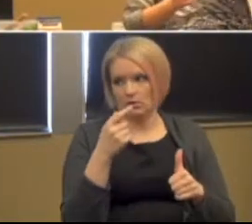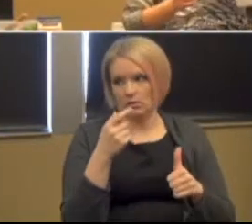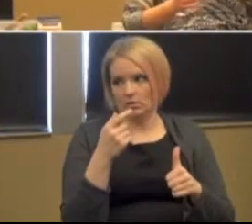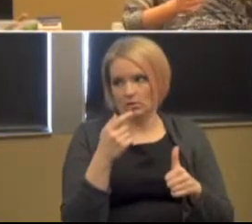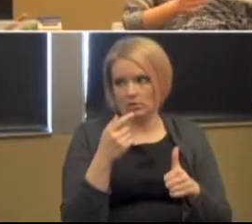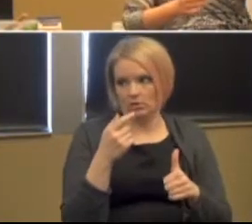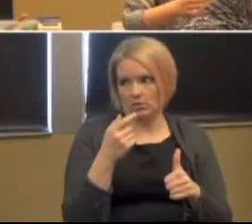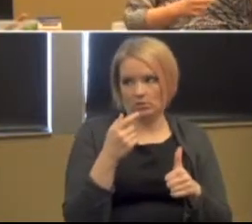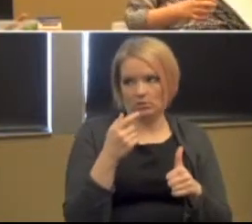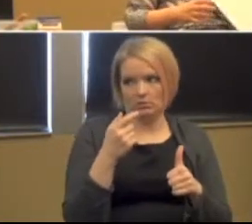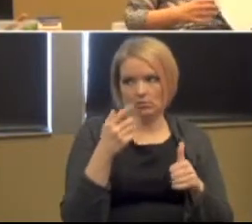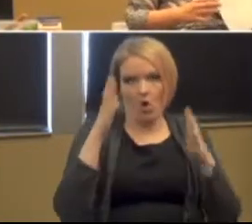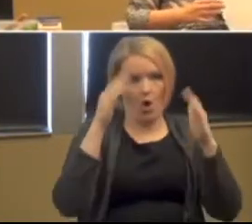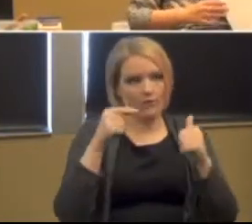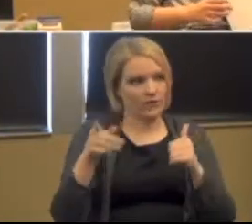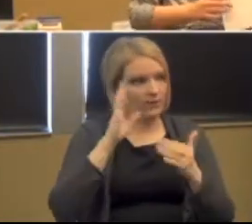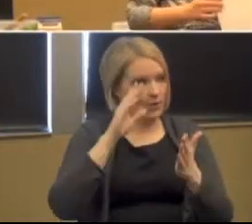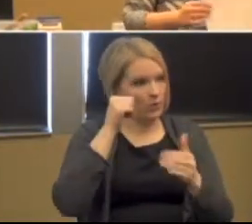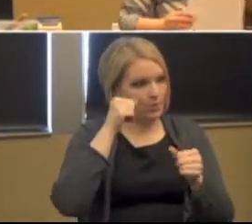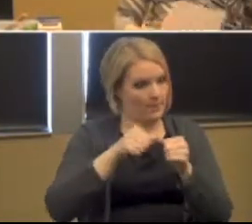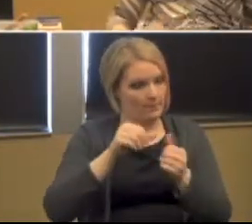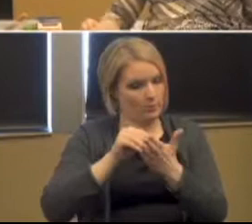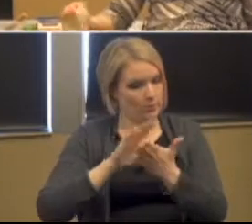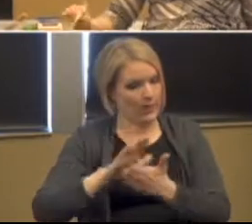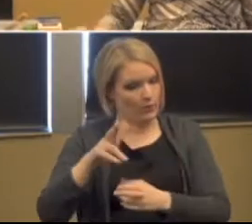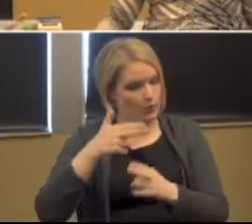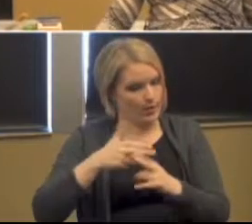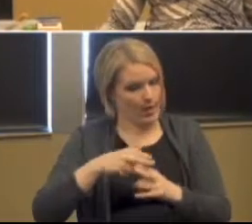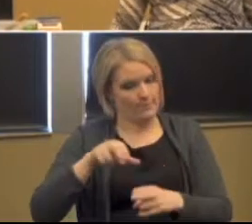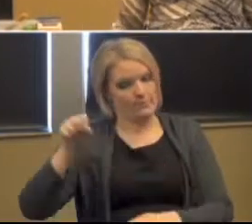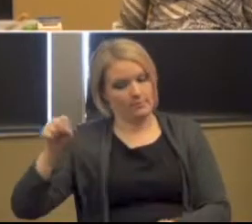you'll know, because hopefully they'll remember to put their name on it. So,